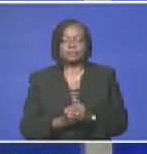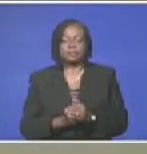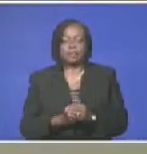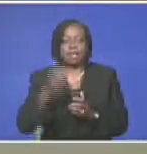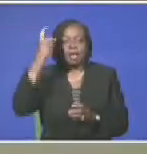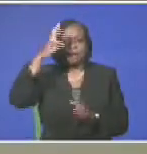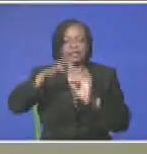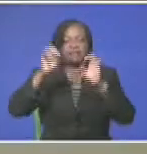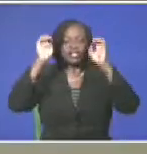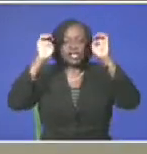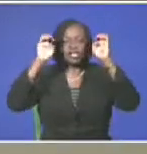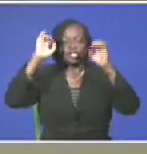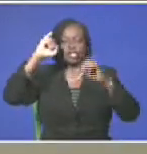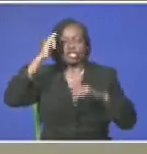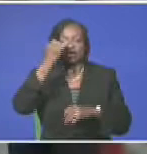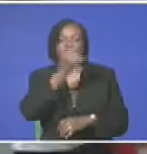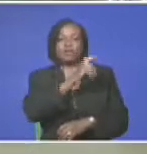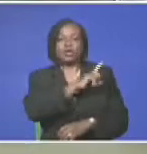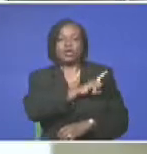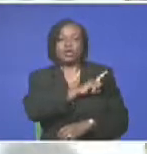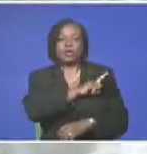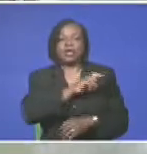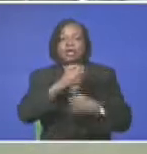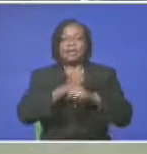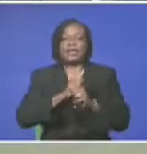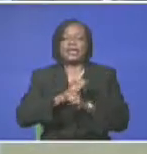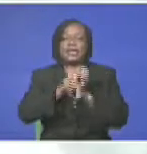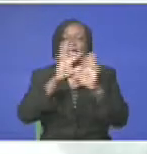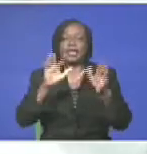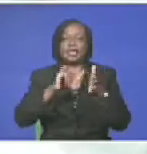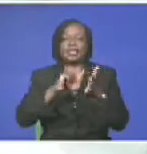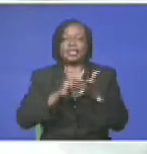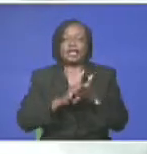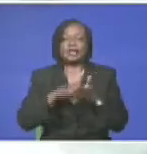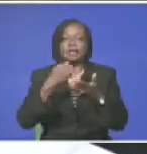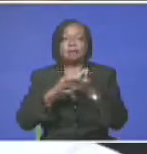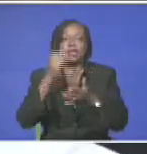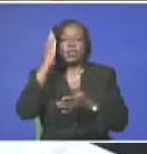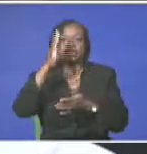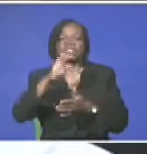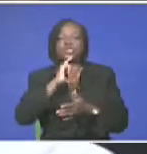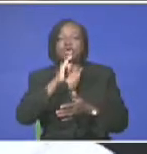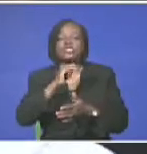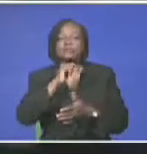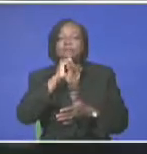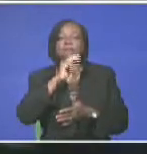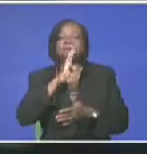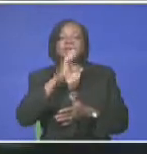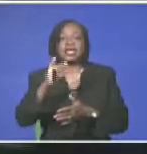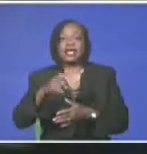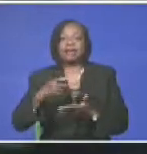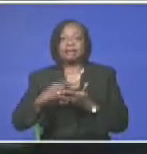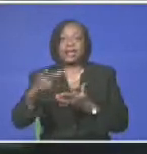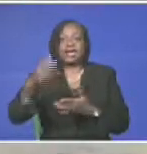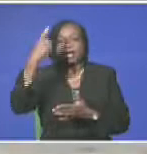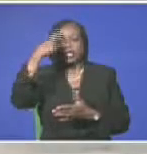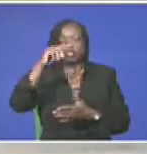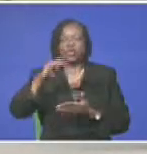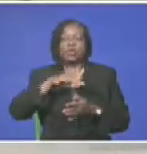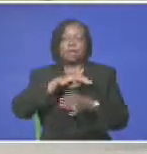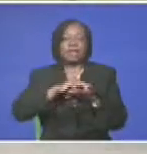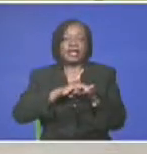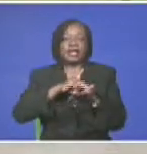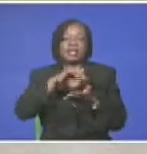Minister of Education Jeffrey Lloyd clarifying reports which claim that subventions are not being paid to medical students at the University of the West